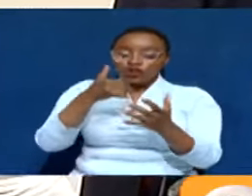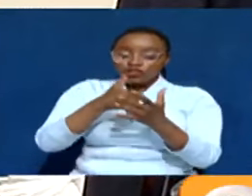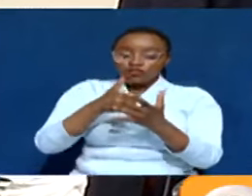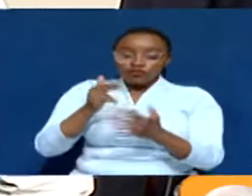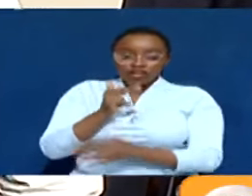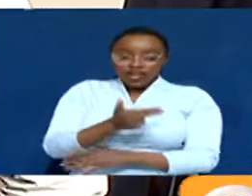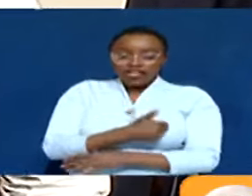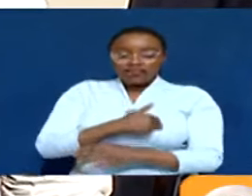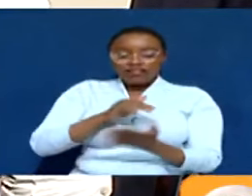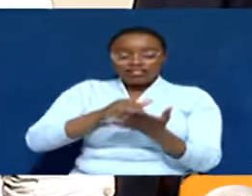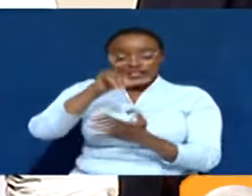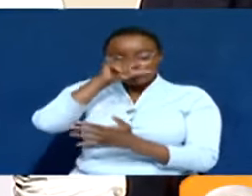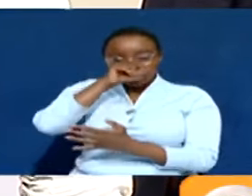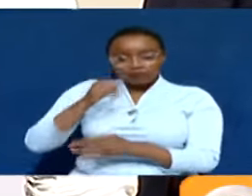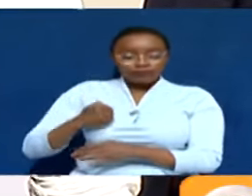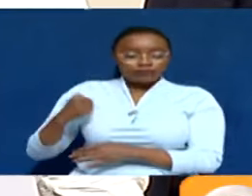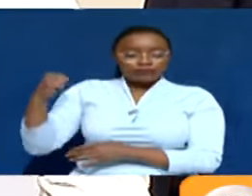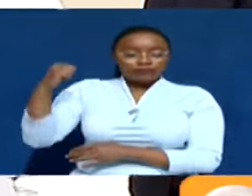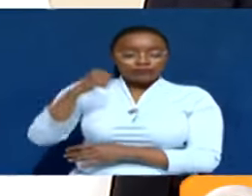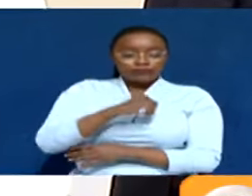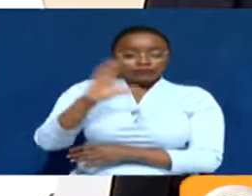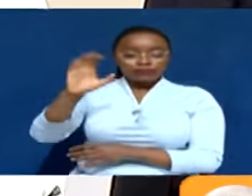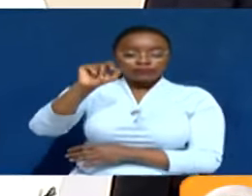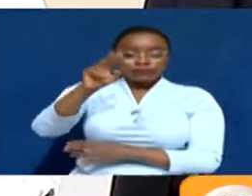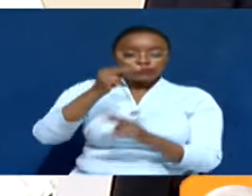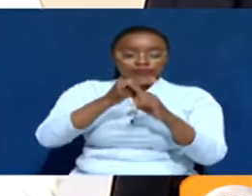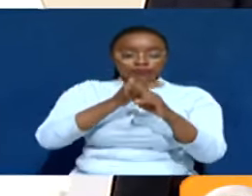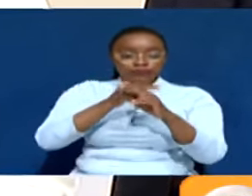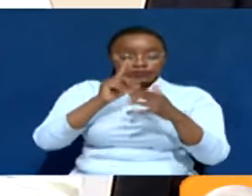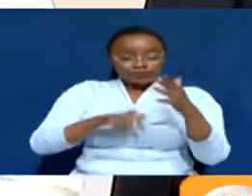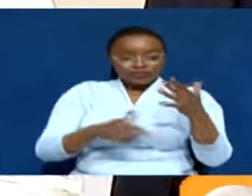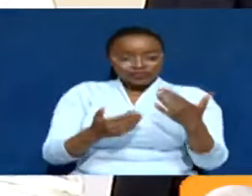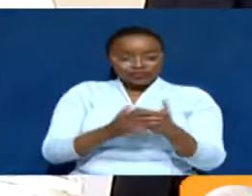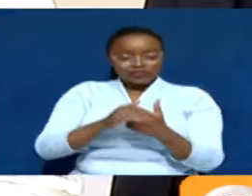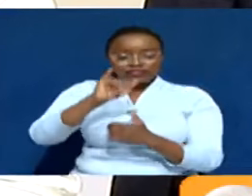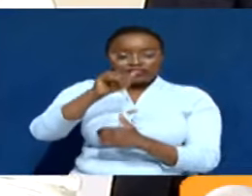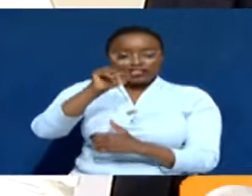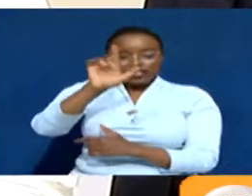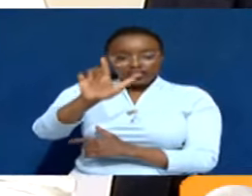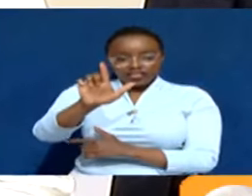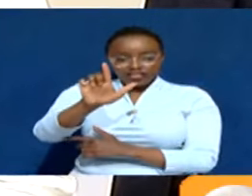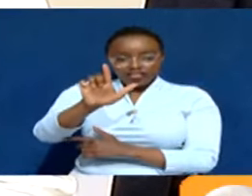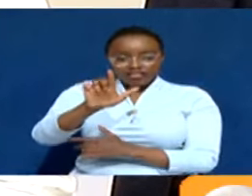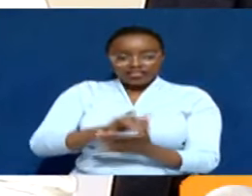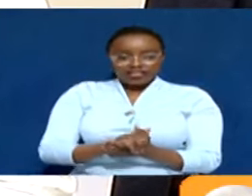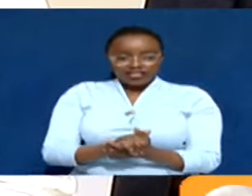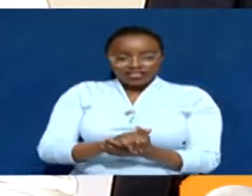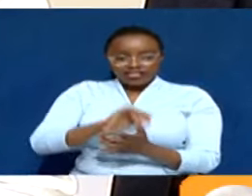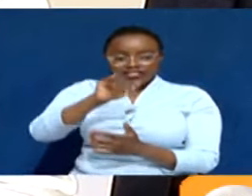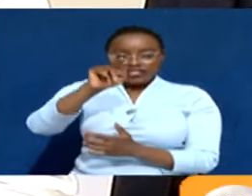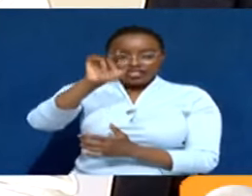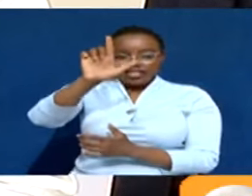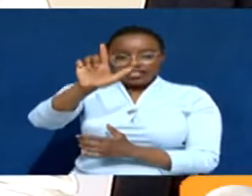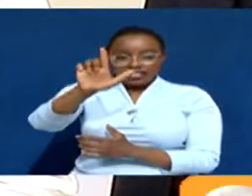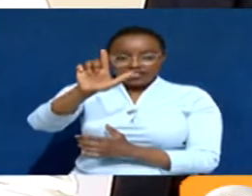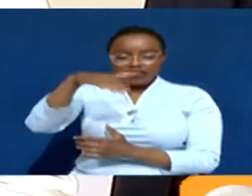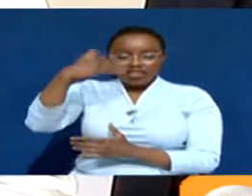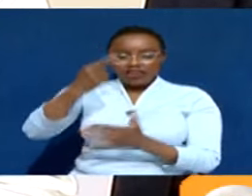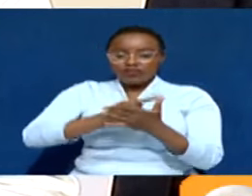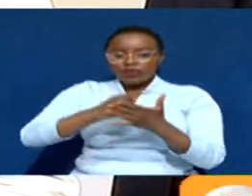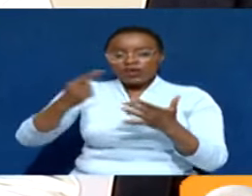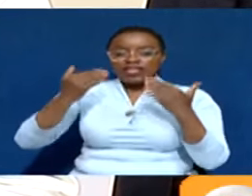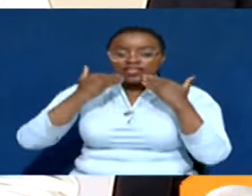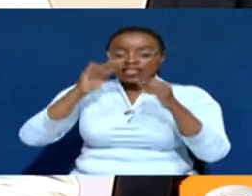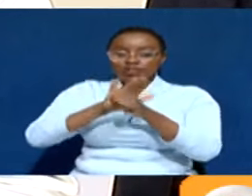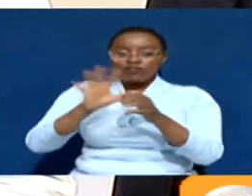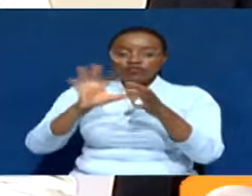show, folks. Keep tweeting at Kwenangi Jeff, at Citizen TV Kenya, the hashtag JKLive. JKLive every week.